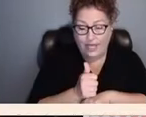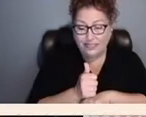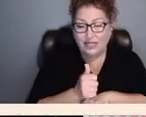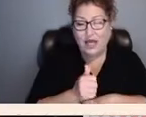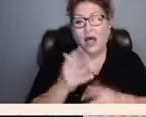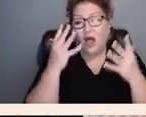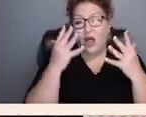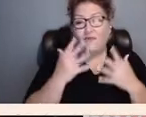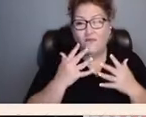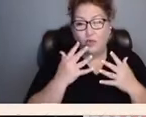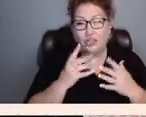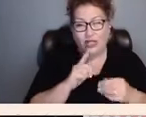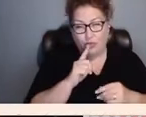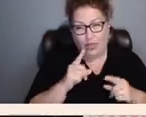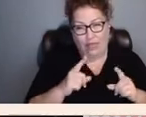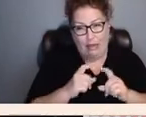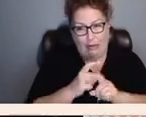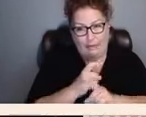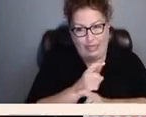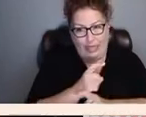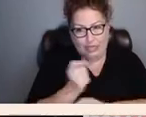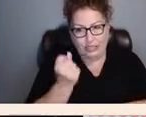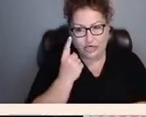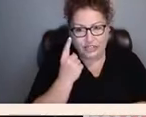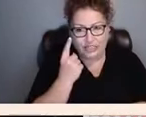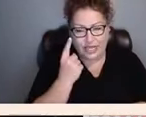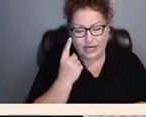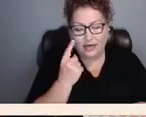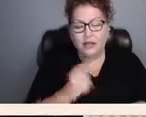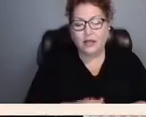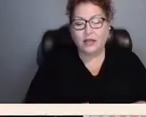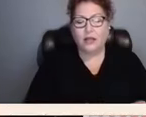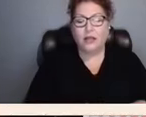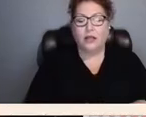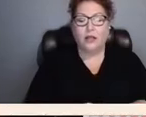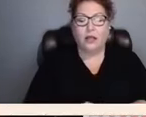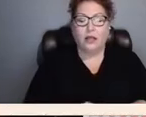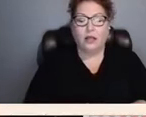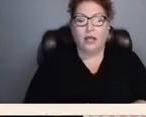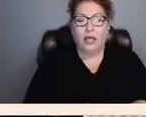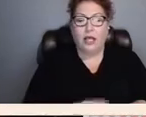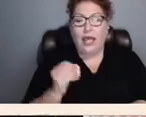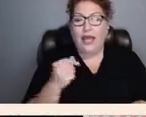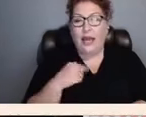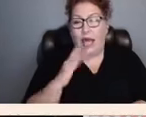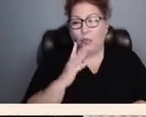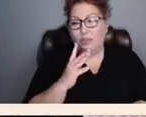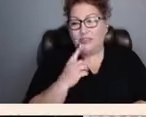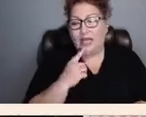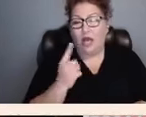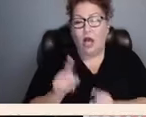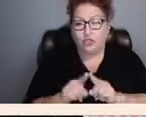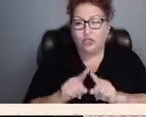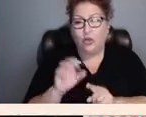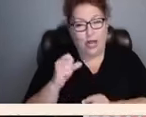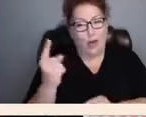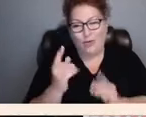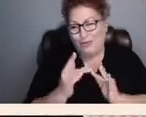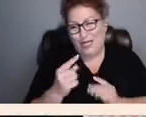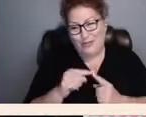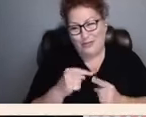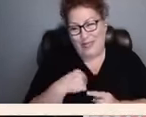really complicated to understand. And I'll say you can always reach out to me because, again, it's my passion and I